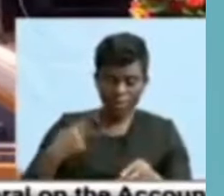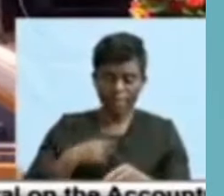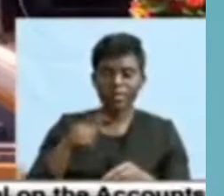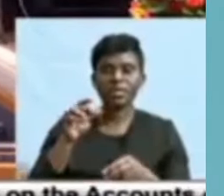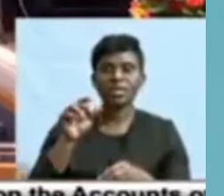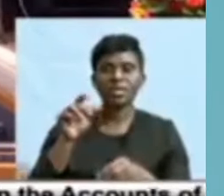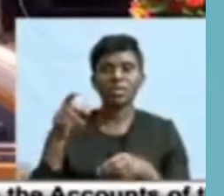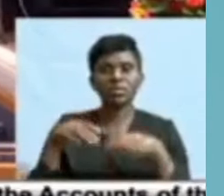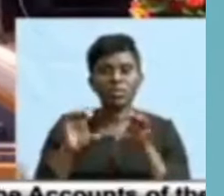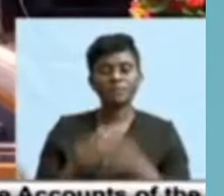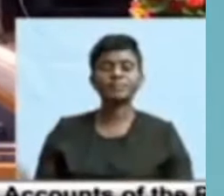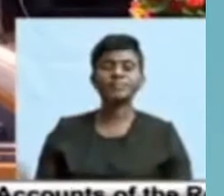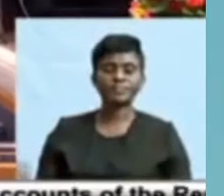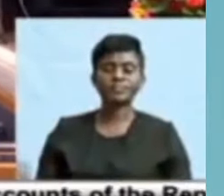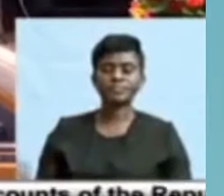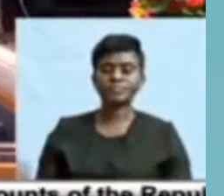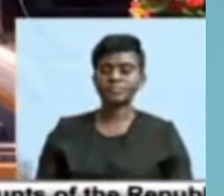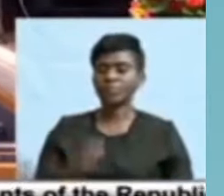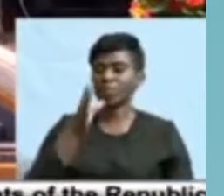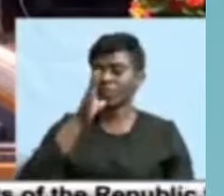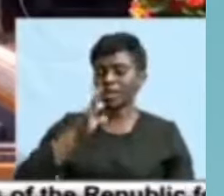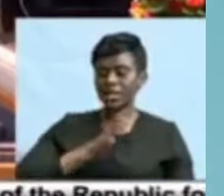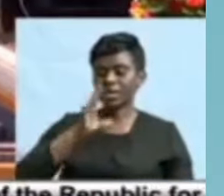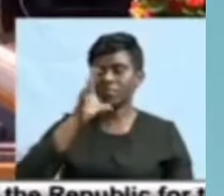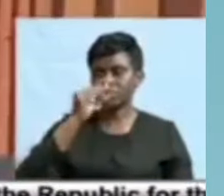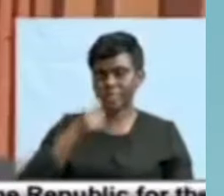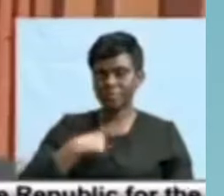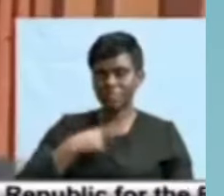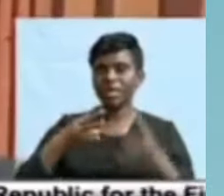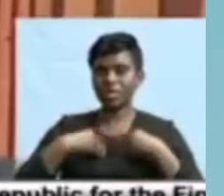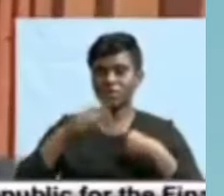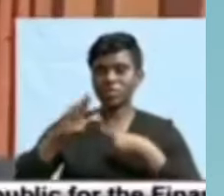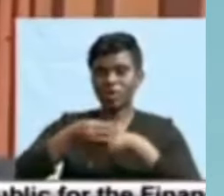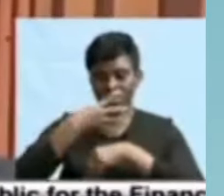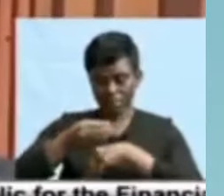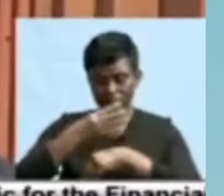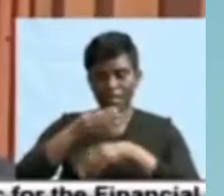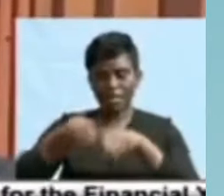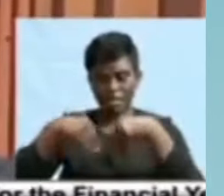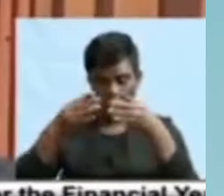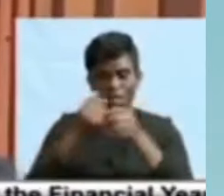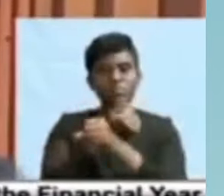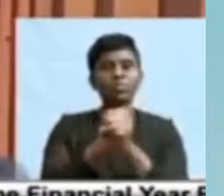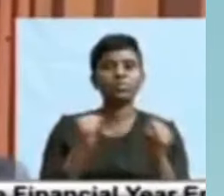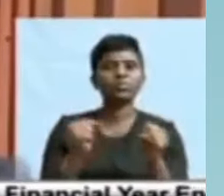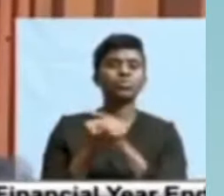continue. Madam Speaker, I adopt your guidance to provide